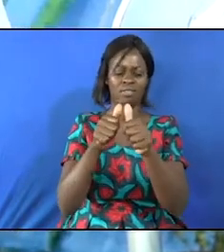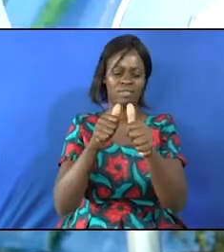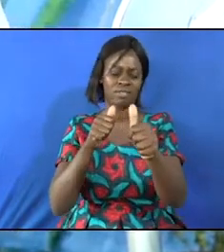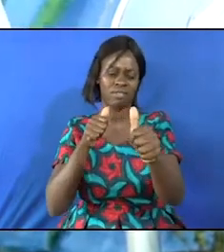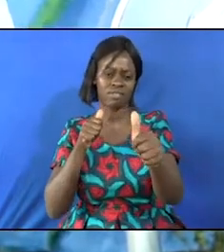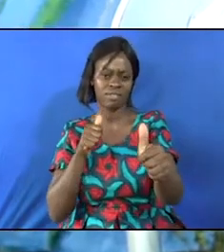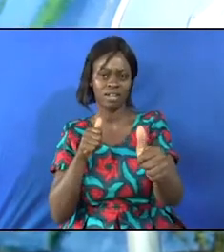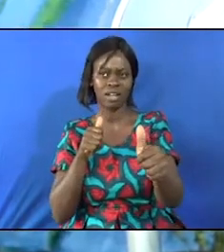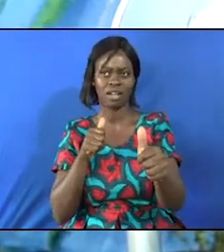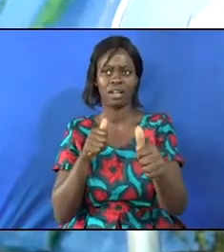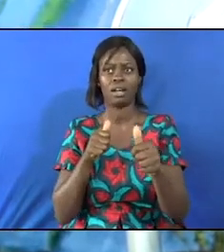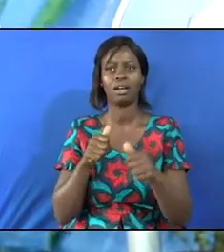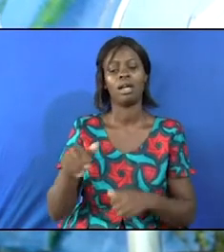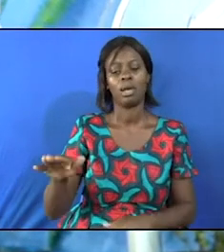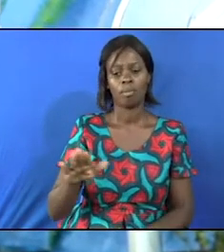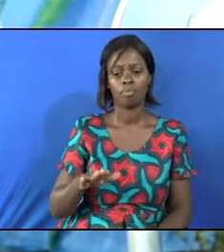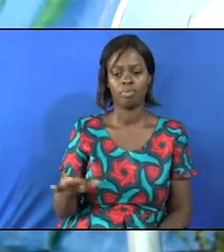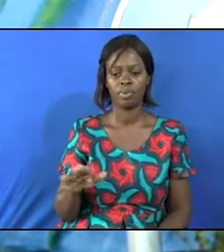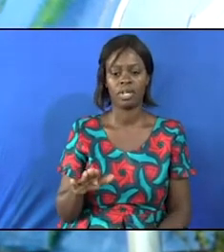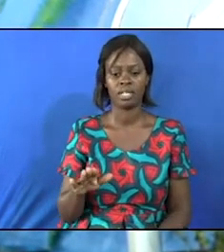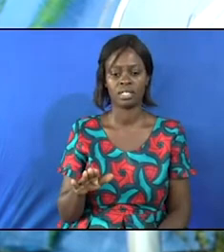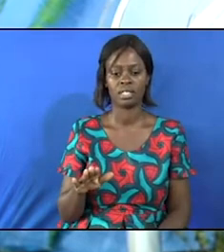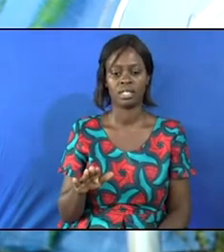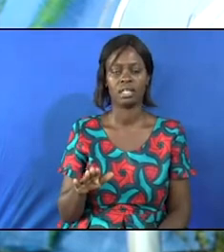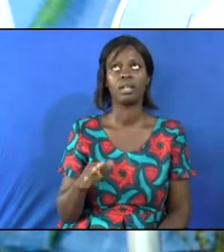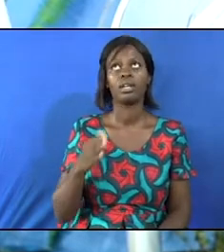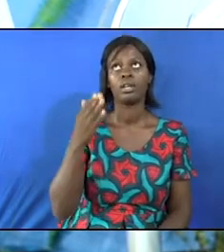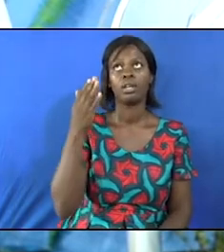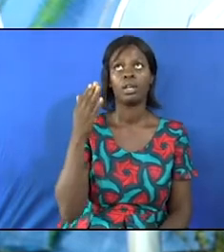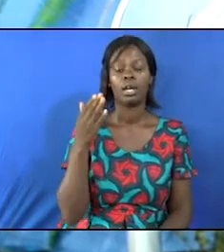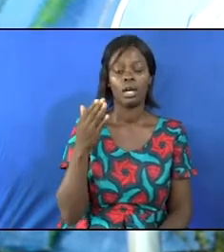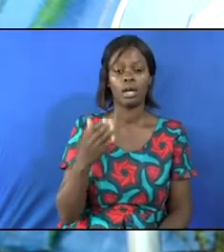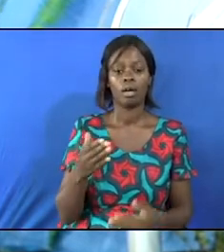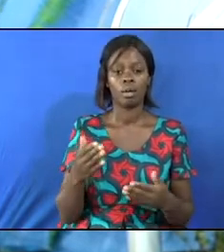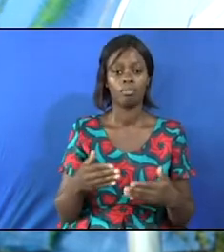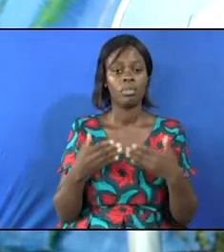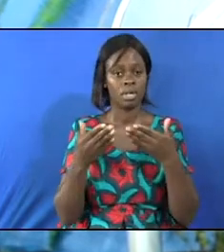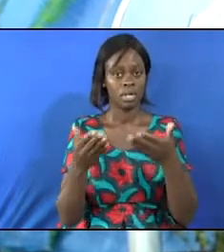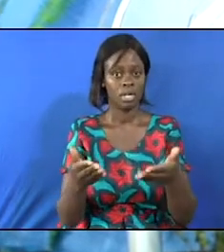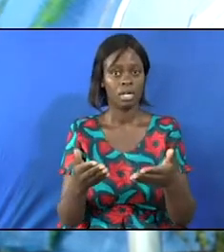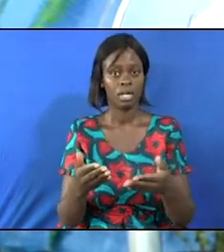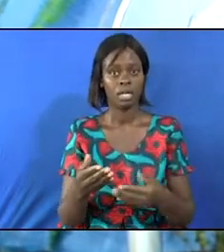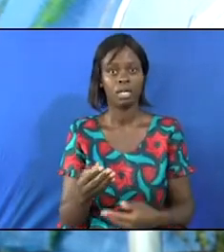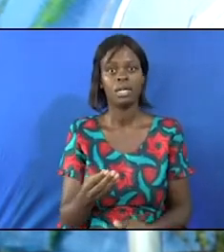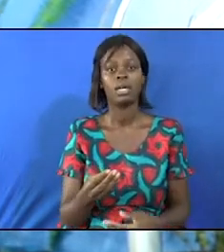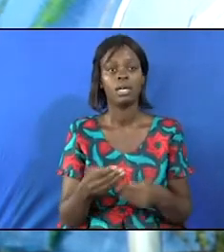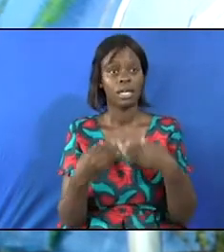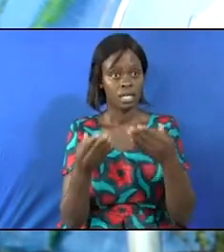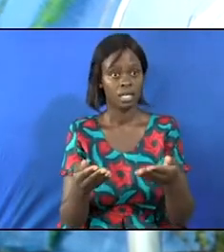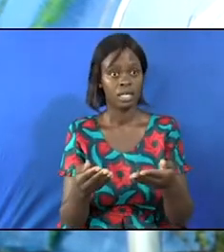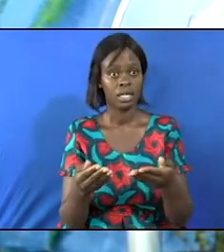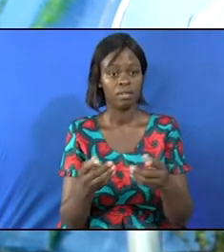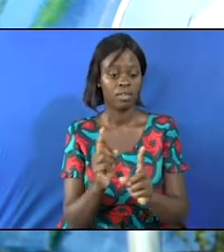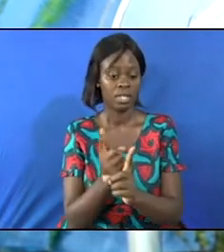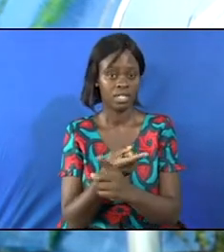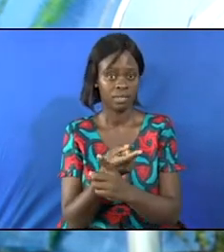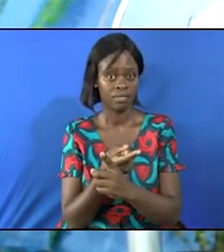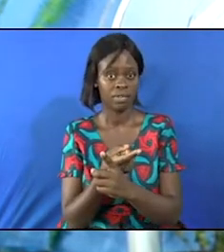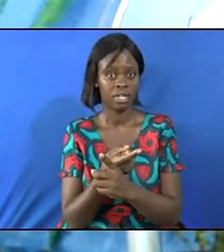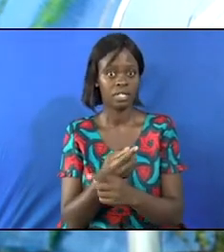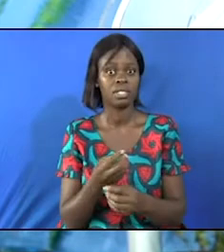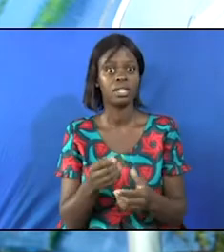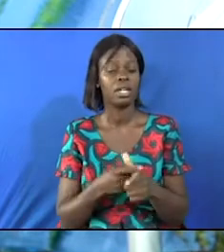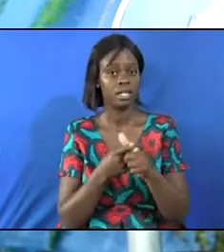servant with talents. To one, he gave 5 talents. To another, he gave 2 talents. And to another, he left